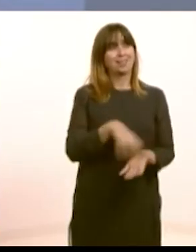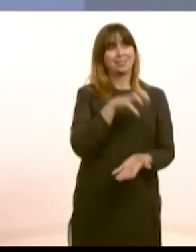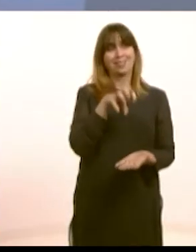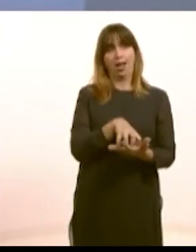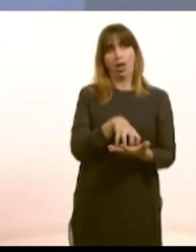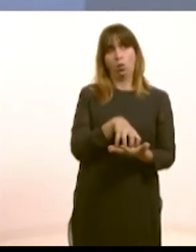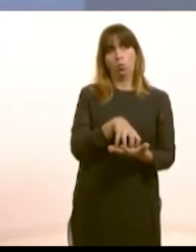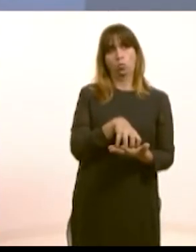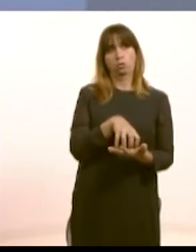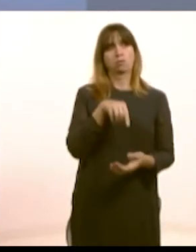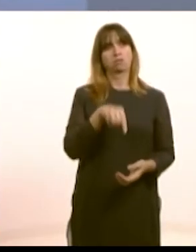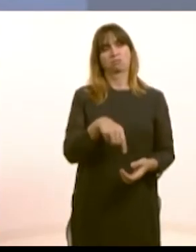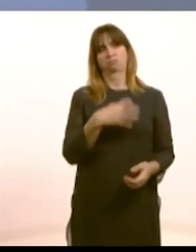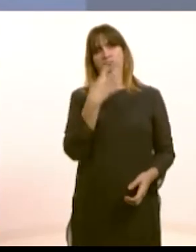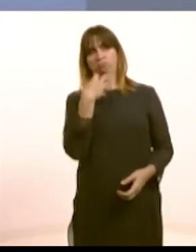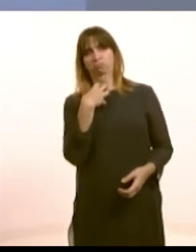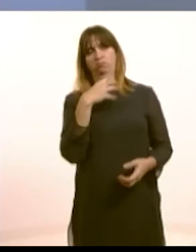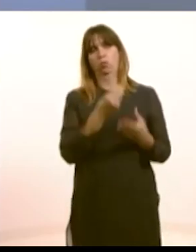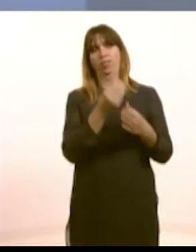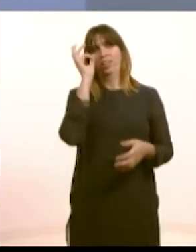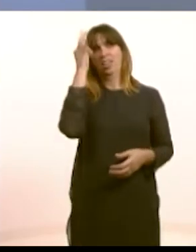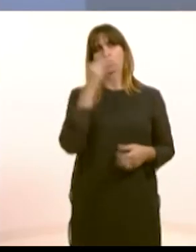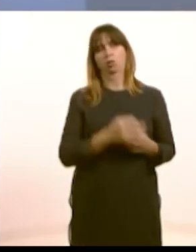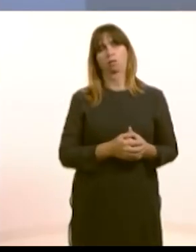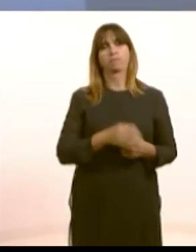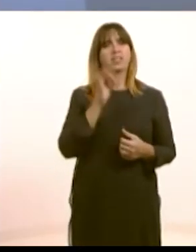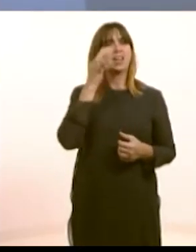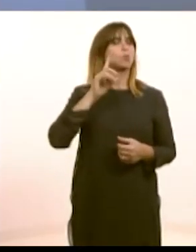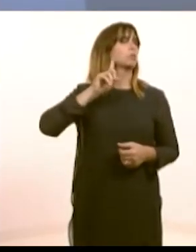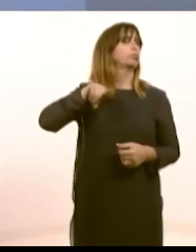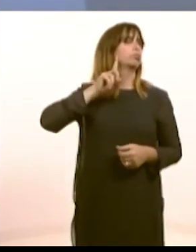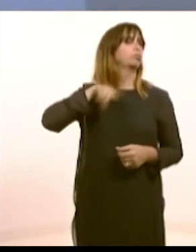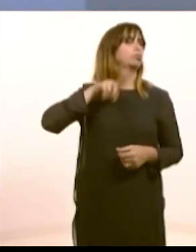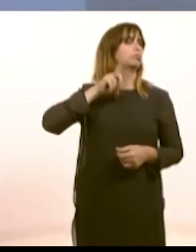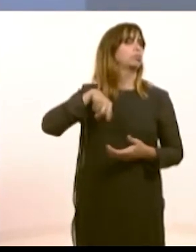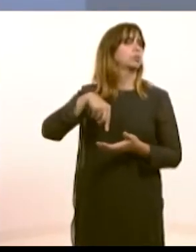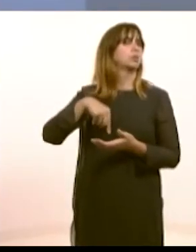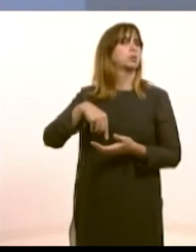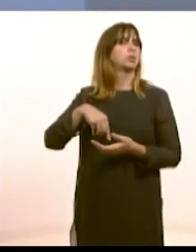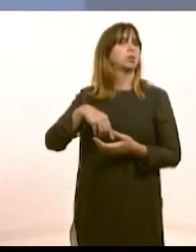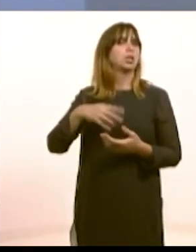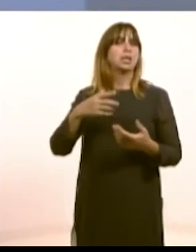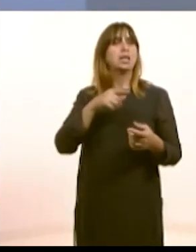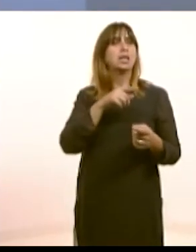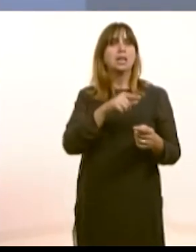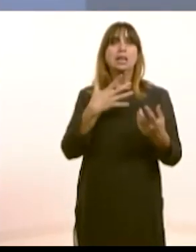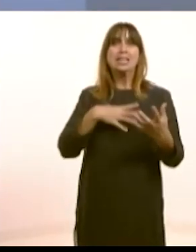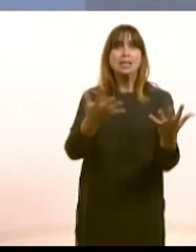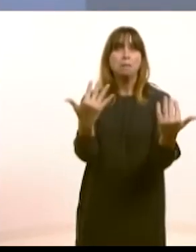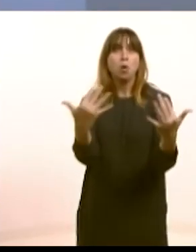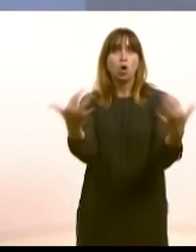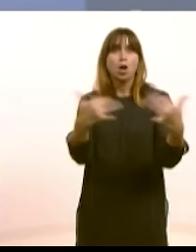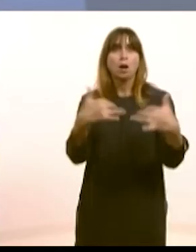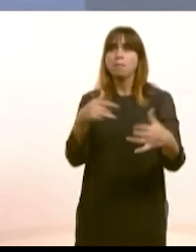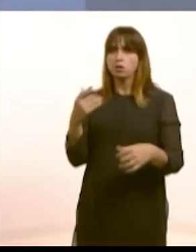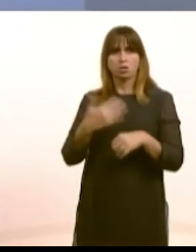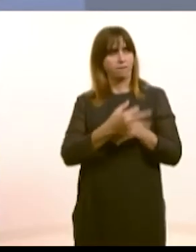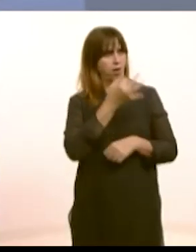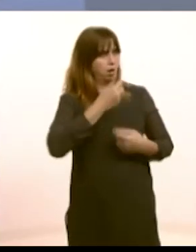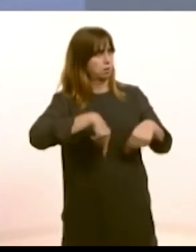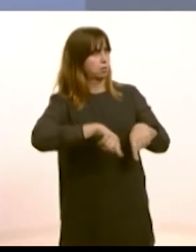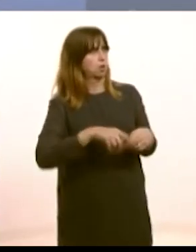particular, they're not very happy with the council that did its best to ignore the views of traders on how to increase footfall. Some now feel misled into